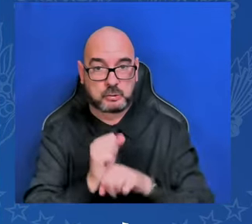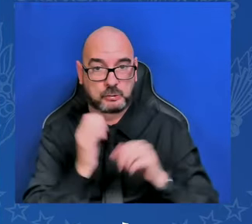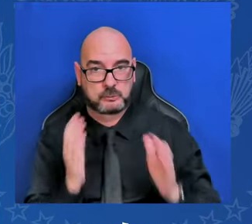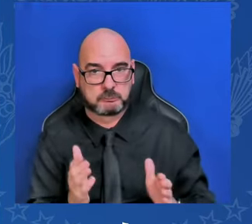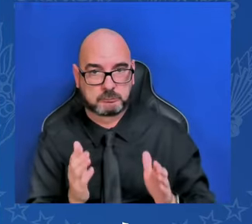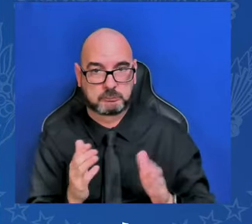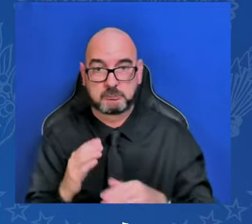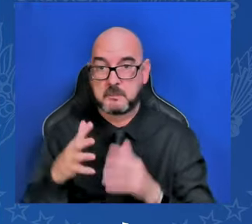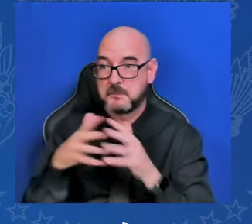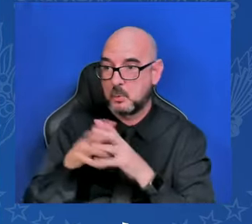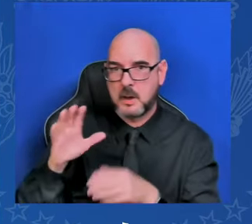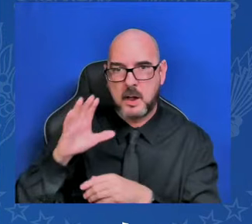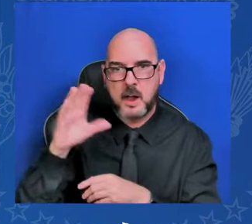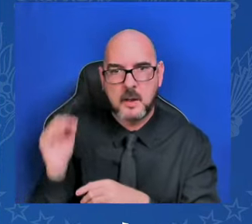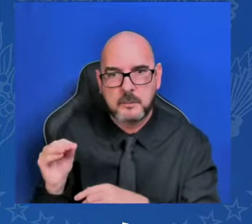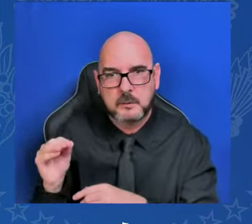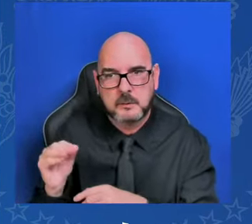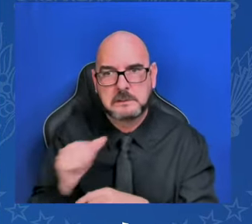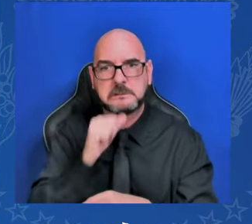Really.